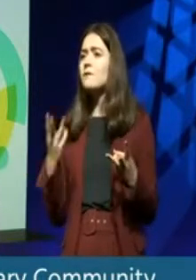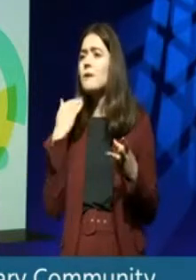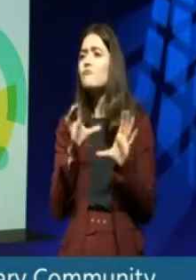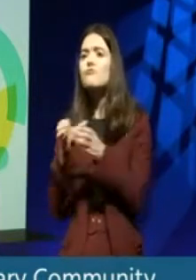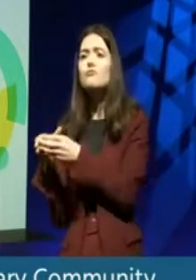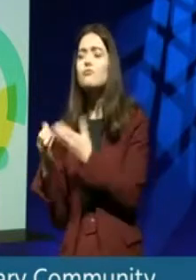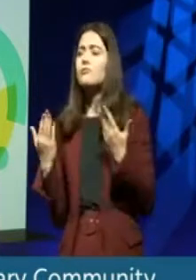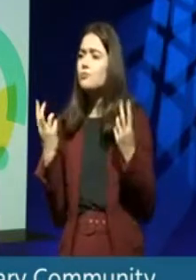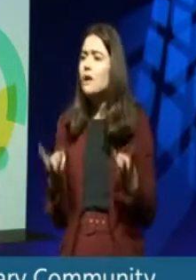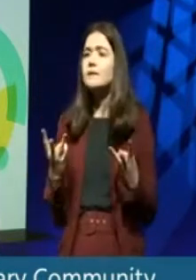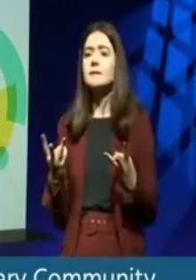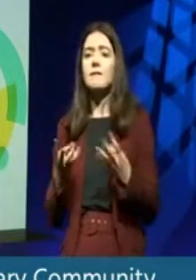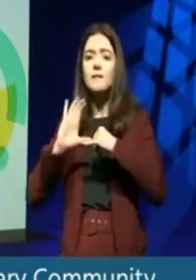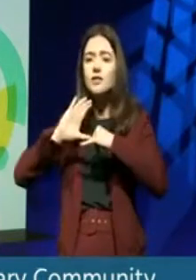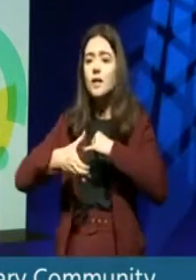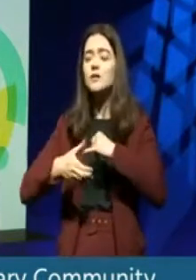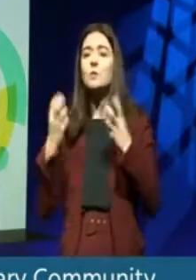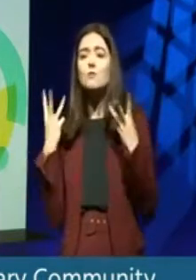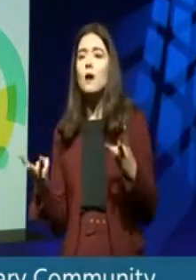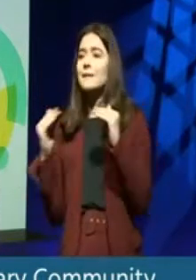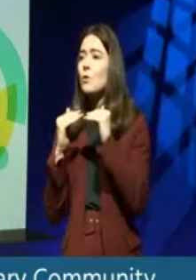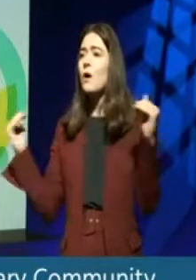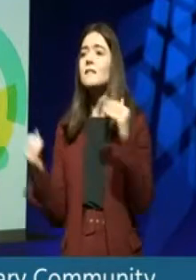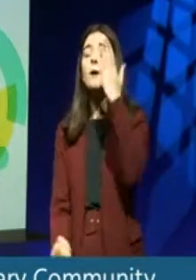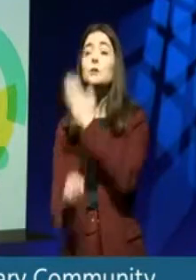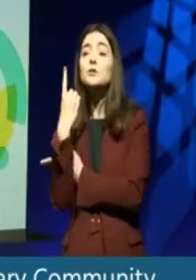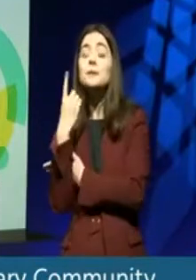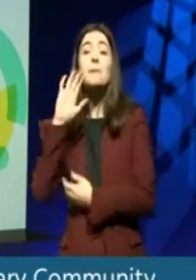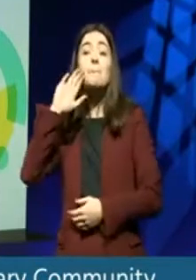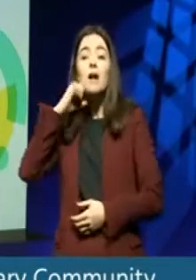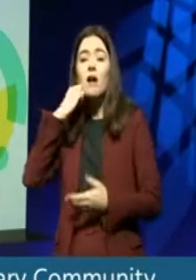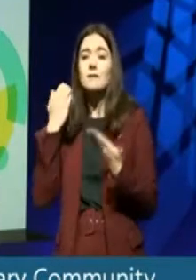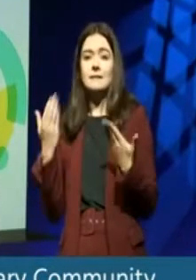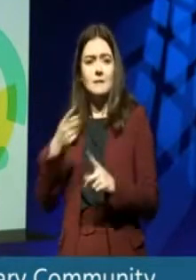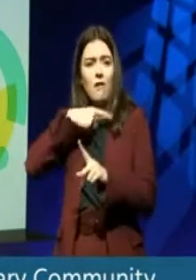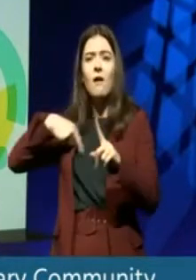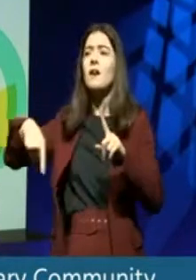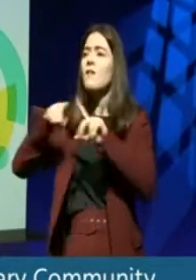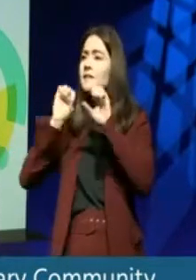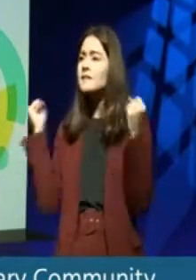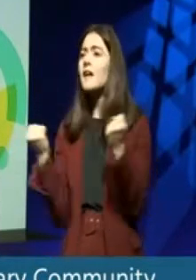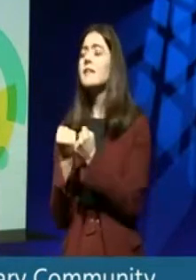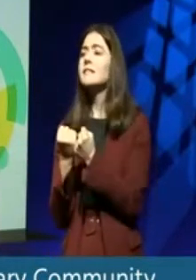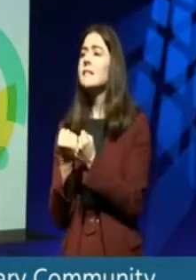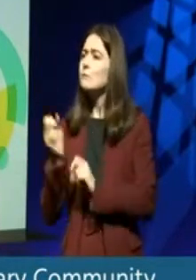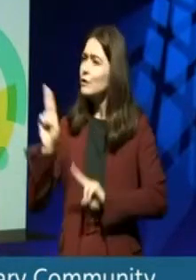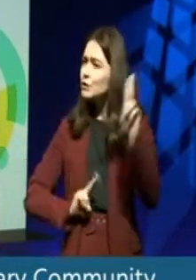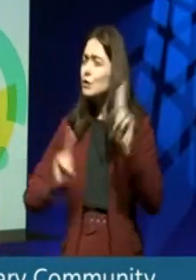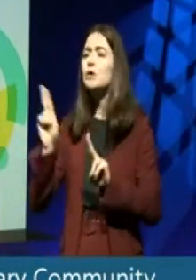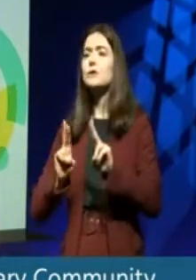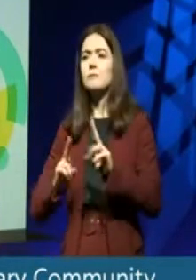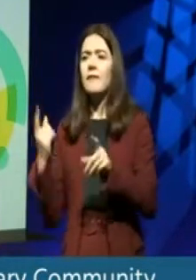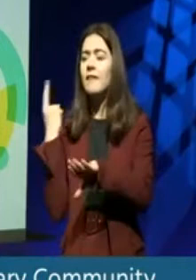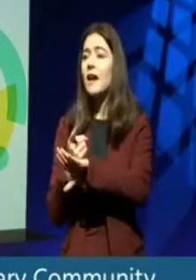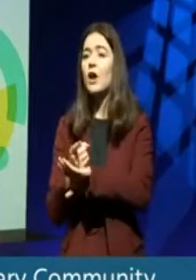groups. We want the chance, we want the equality of opportunity, because this is our society too, and we deserve to be there, and we're just